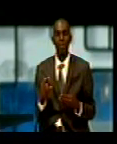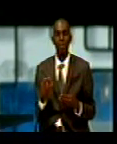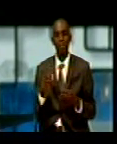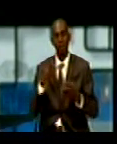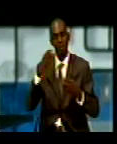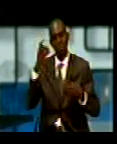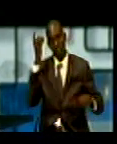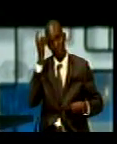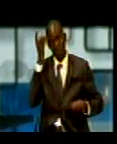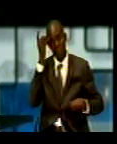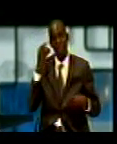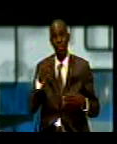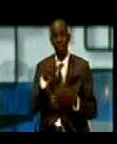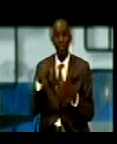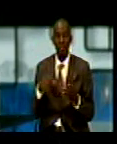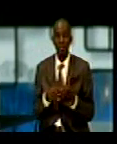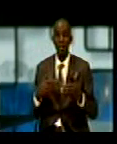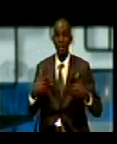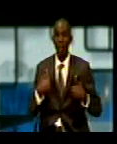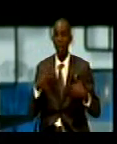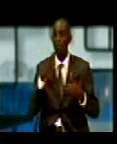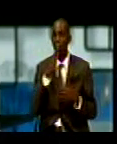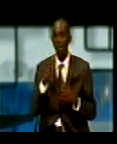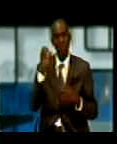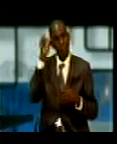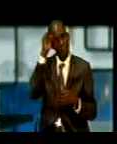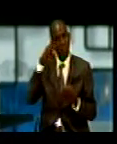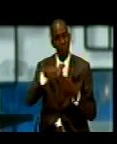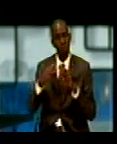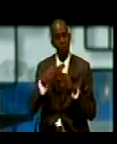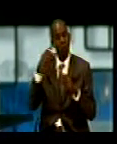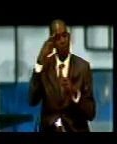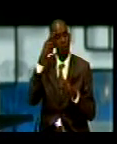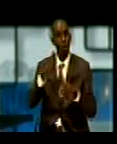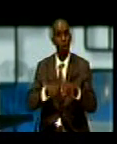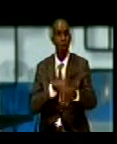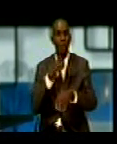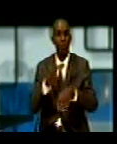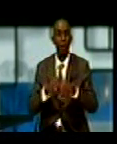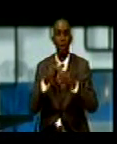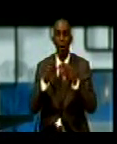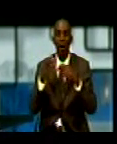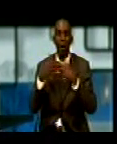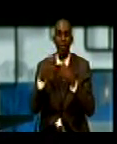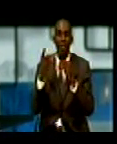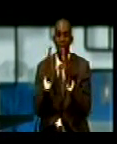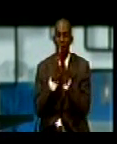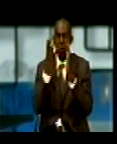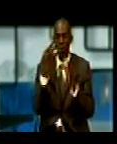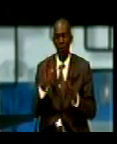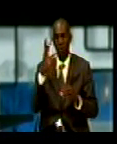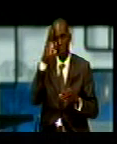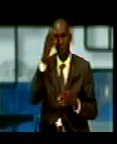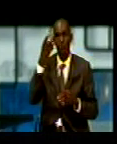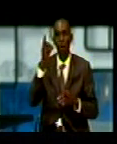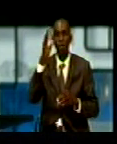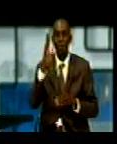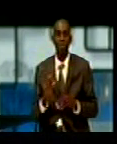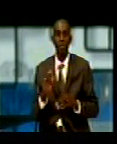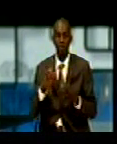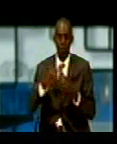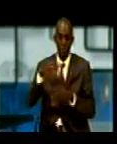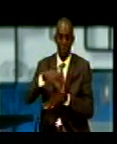been my trouble for a very long time, but after the prayer of the man of God tonight, I got my